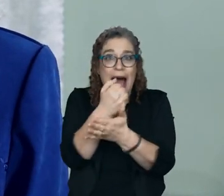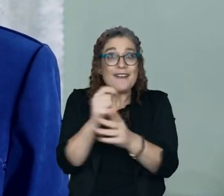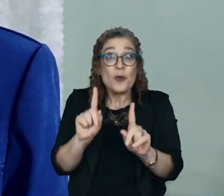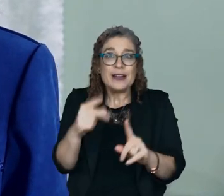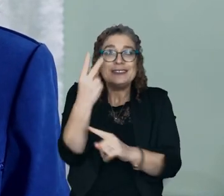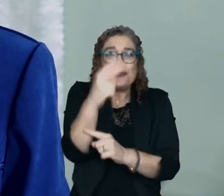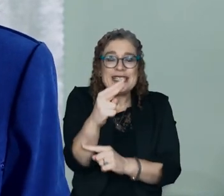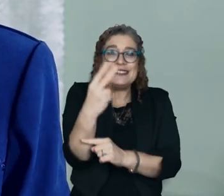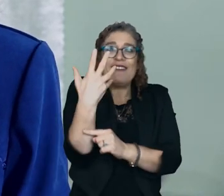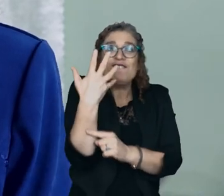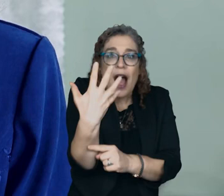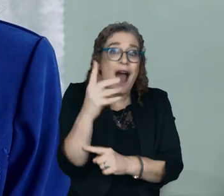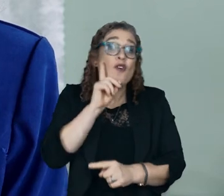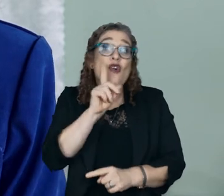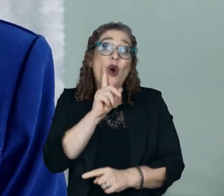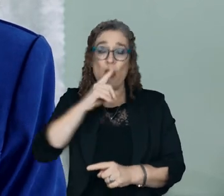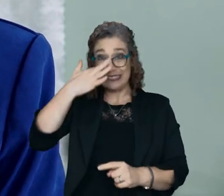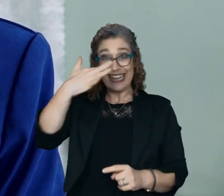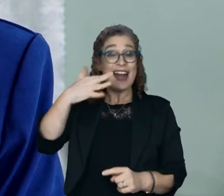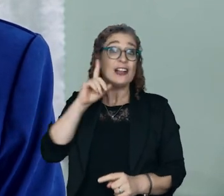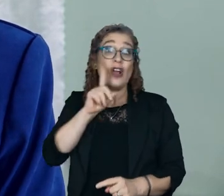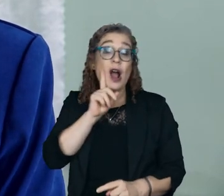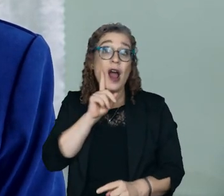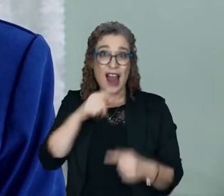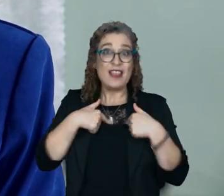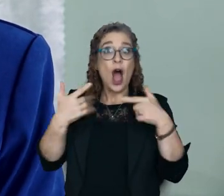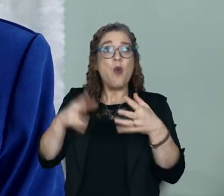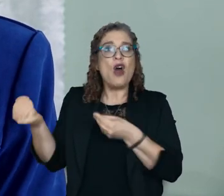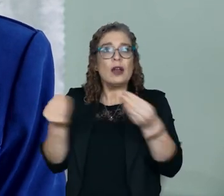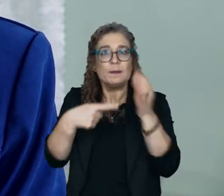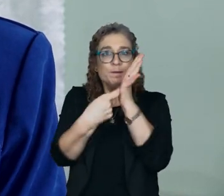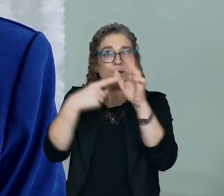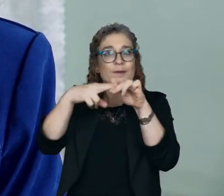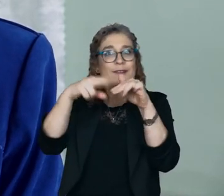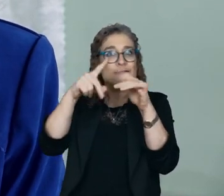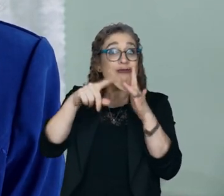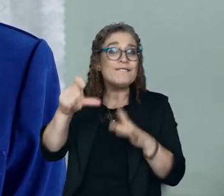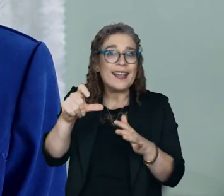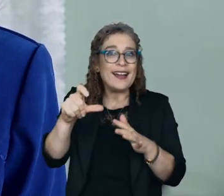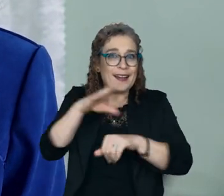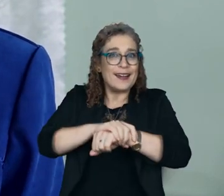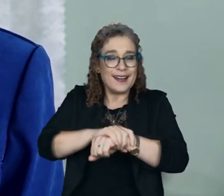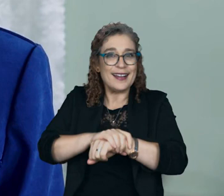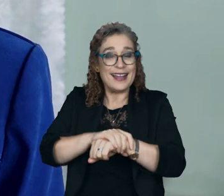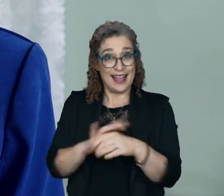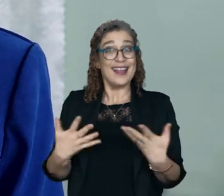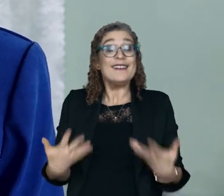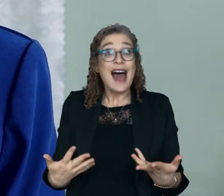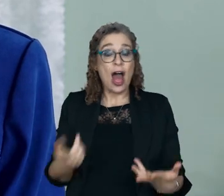25 adolescent girls who were trafficked. They are now